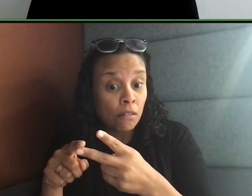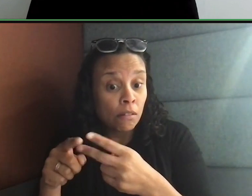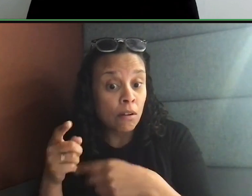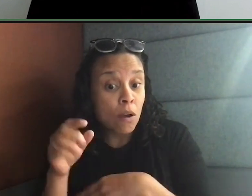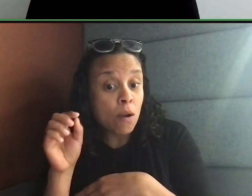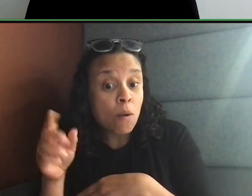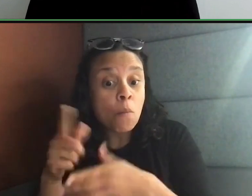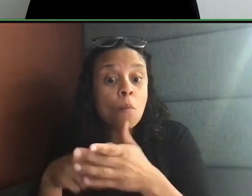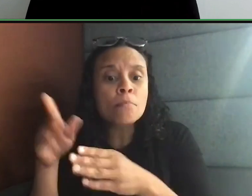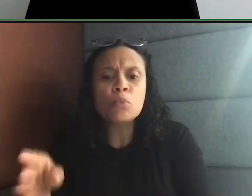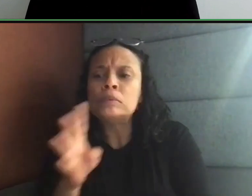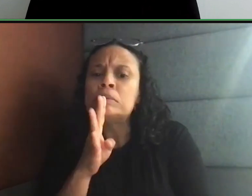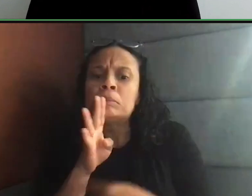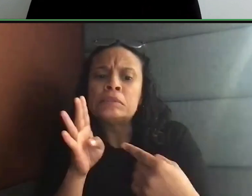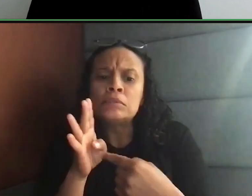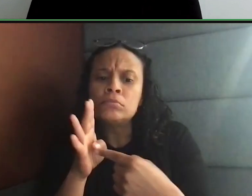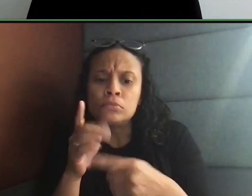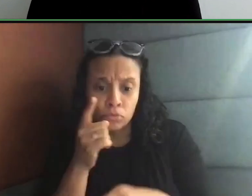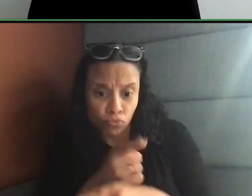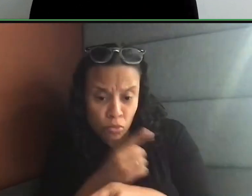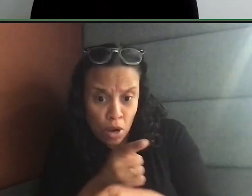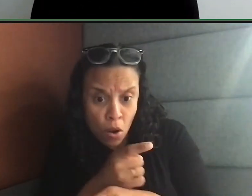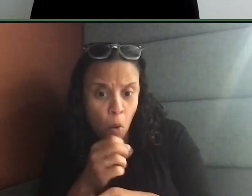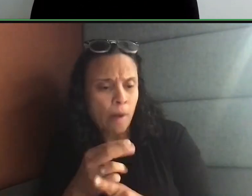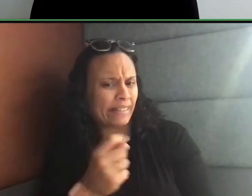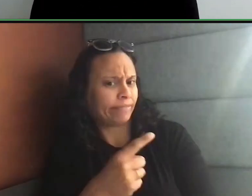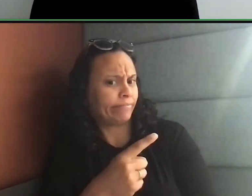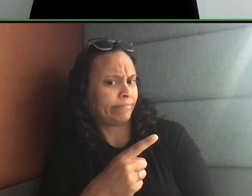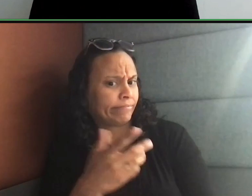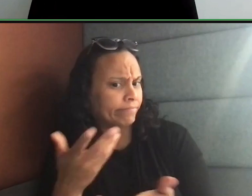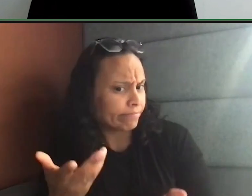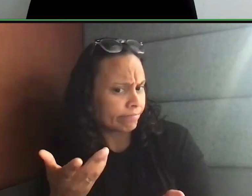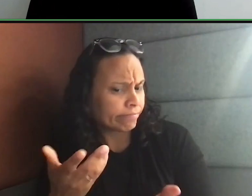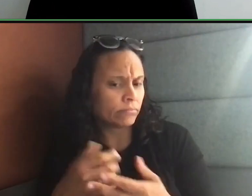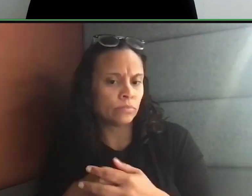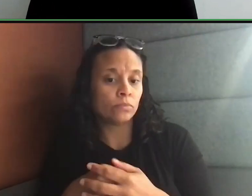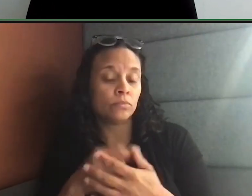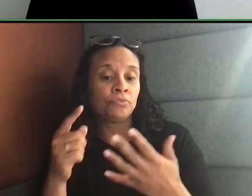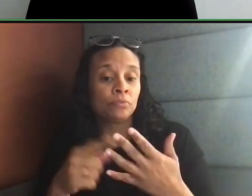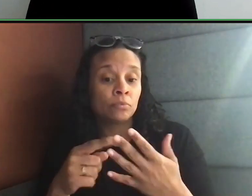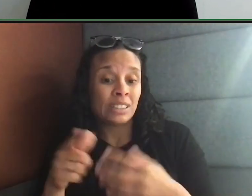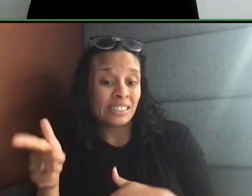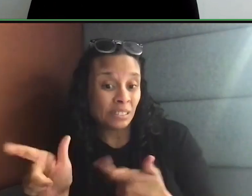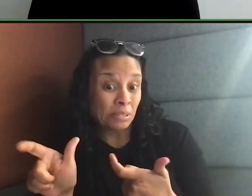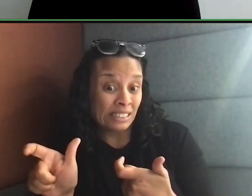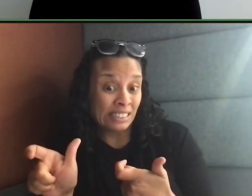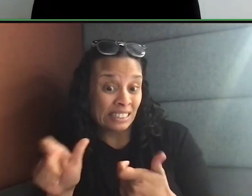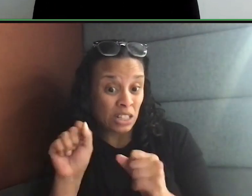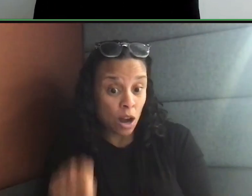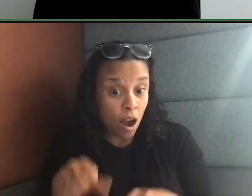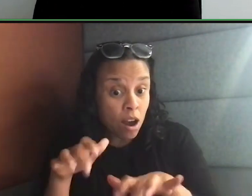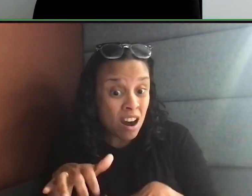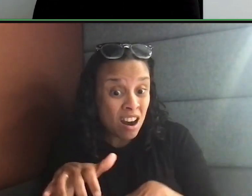of the message. The next one is speed. Are they able to keep up with the instructor's pace? Next one